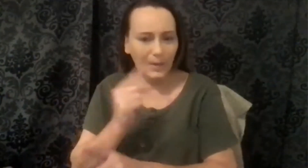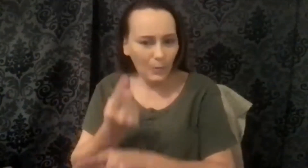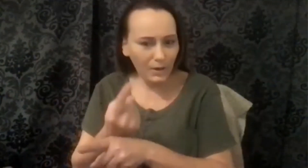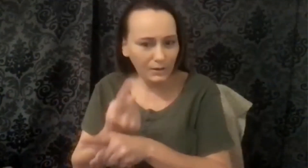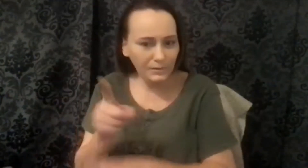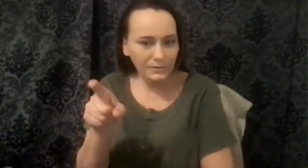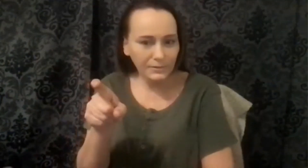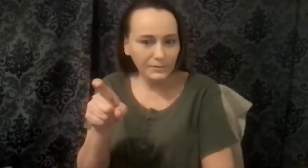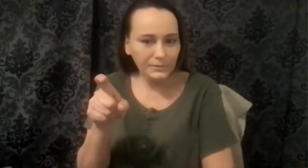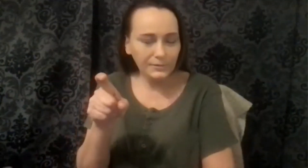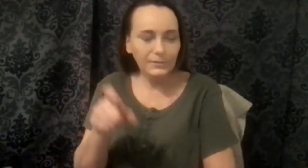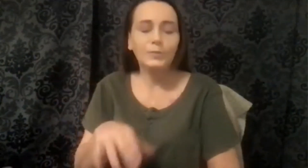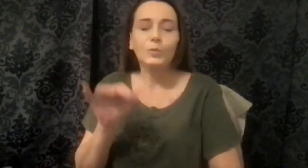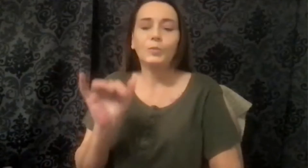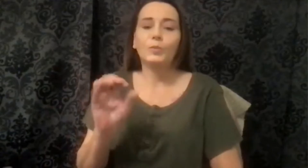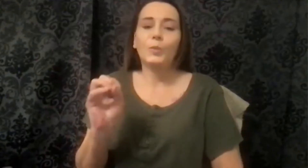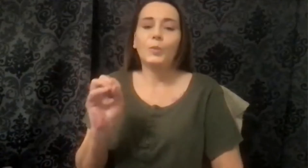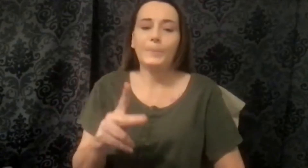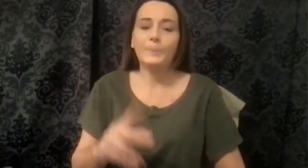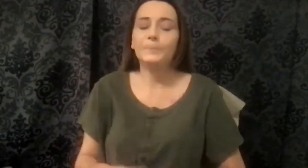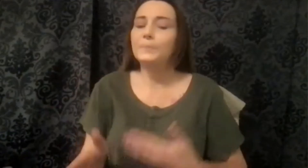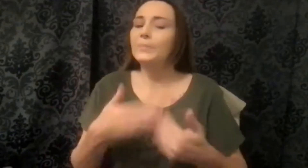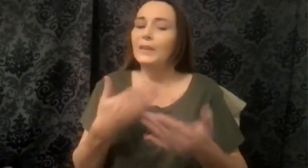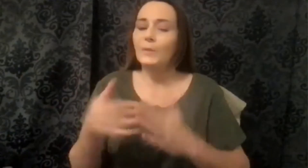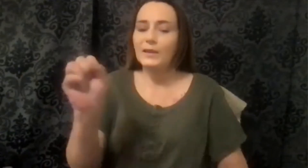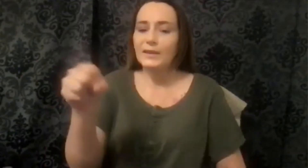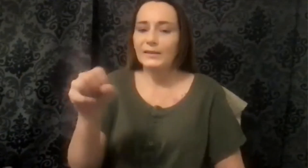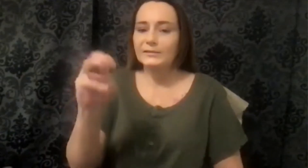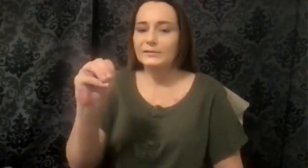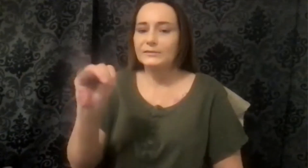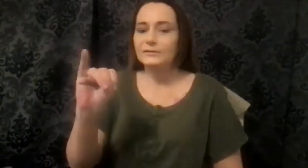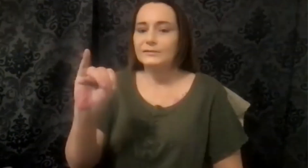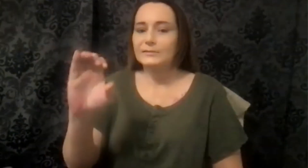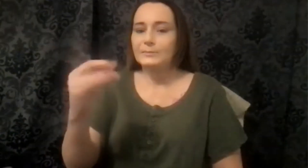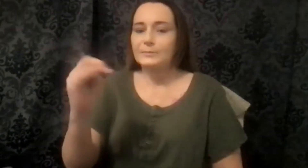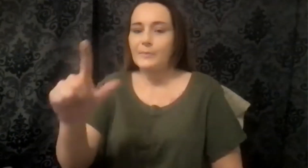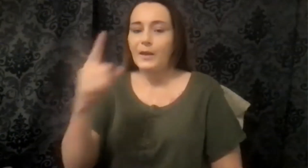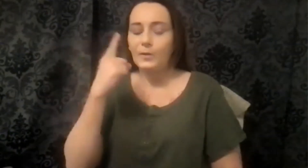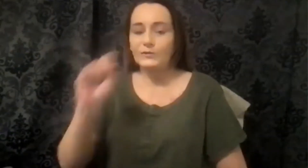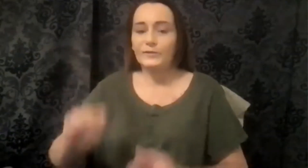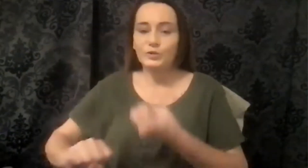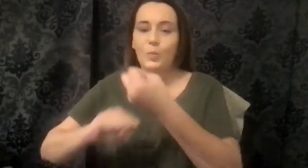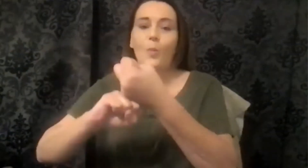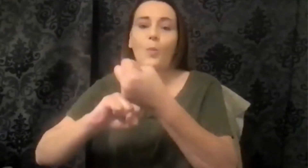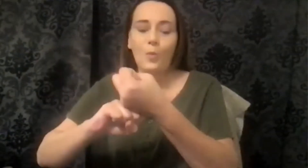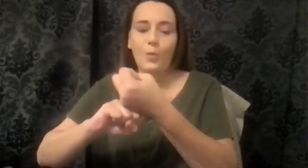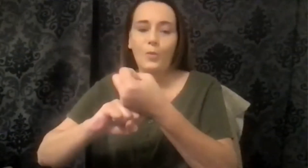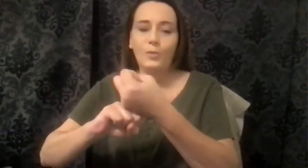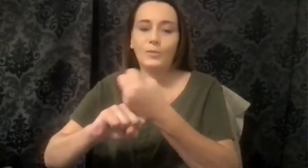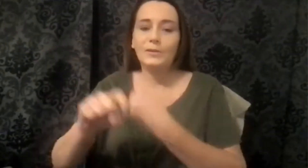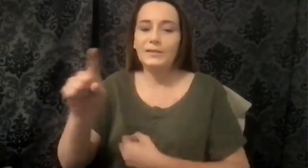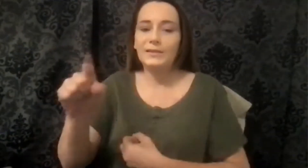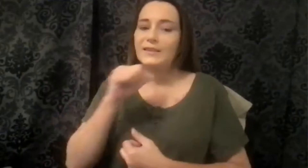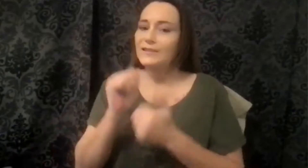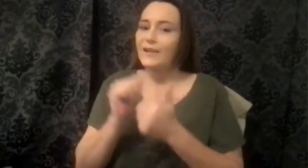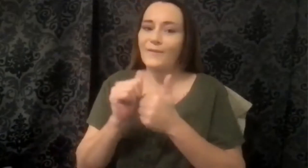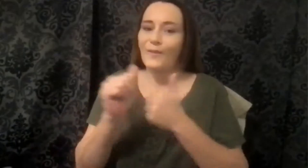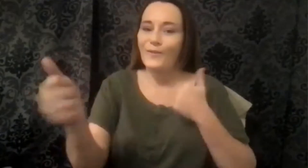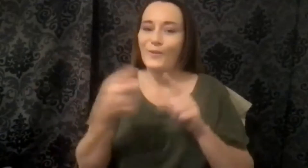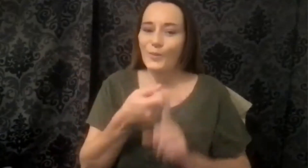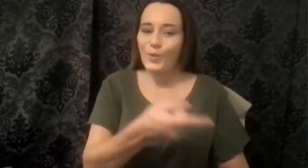moment? Okay. Anyway, yes, Michael is joining us for a bit of support there. He's also not too far away from you